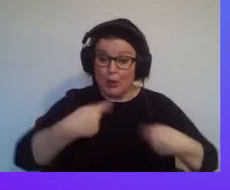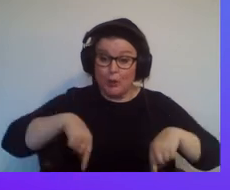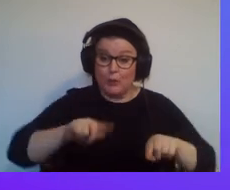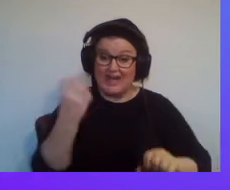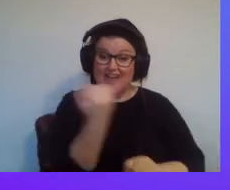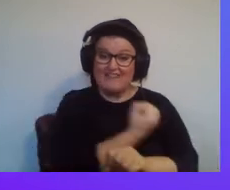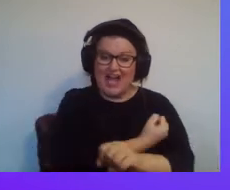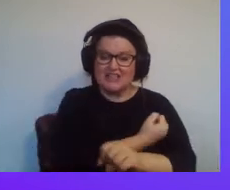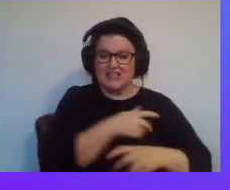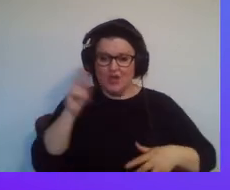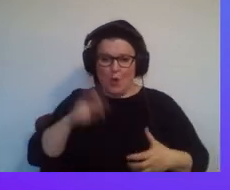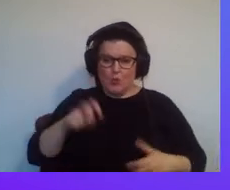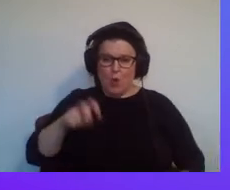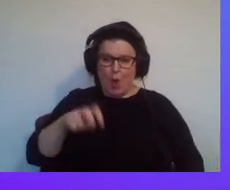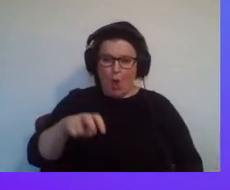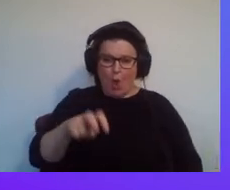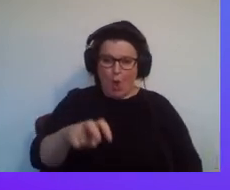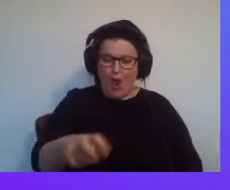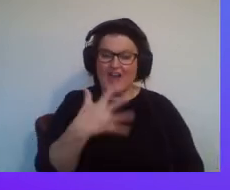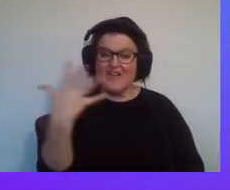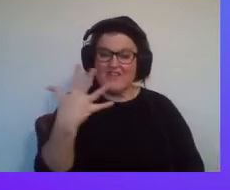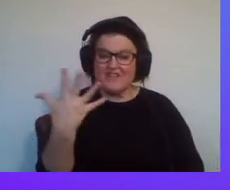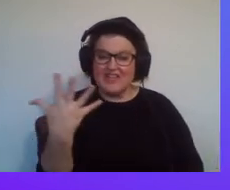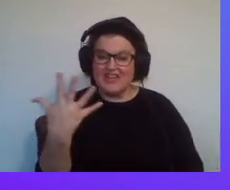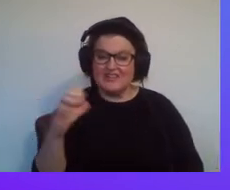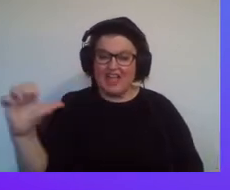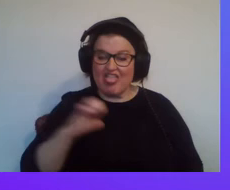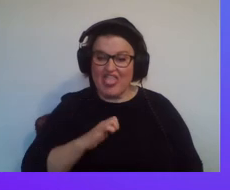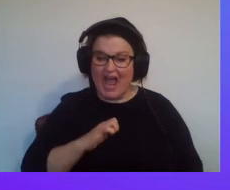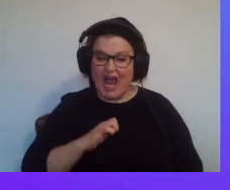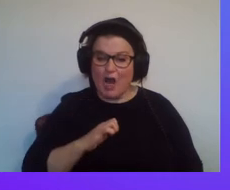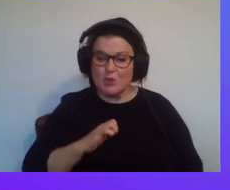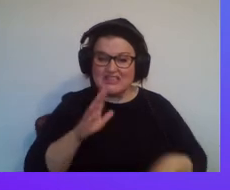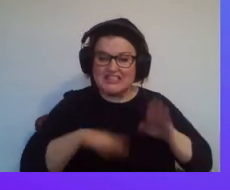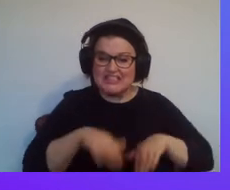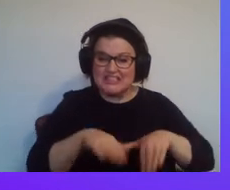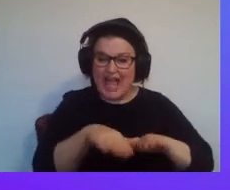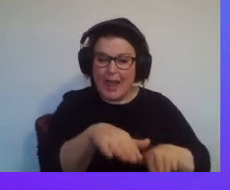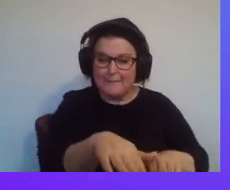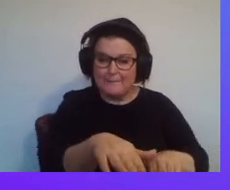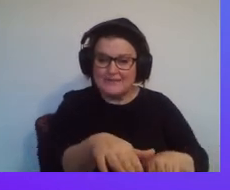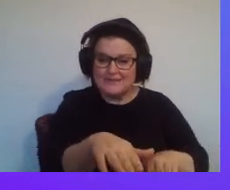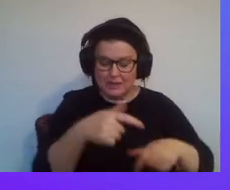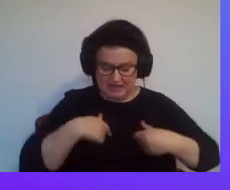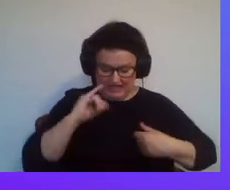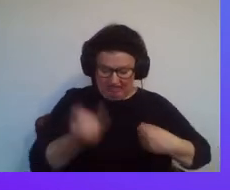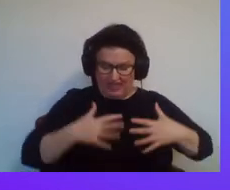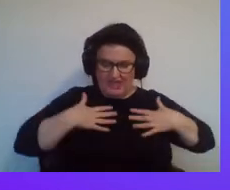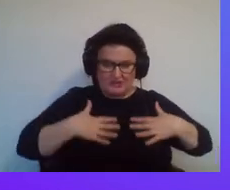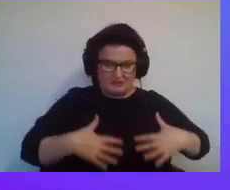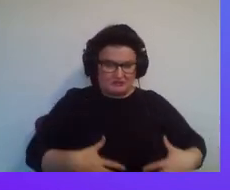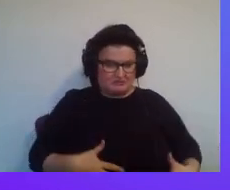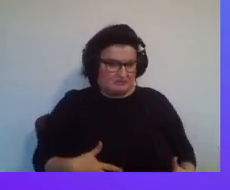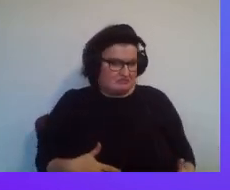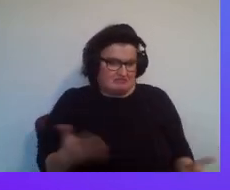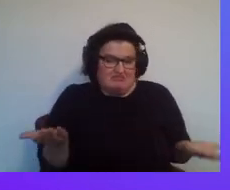not no sylph. You know, I like me curries. It's the way it is. But I have been walking those